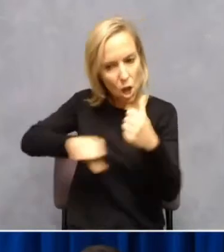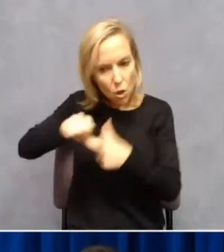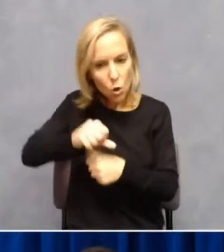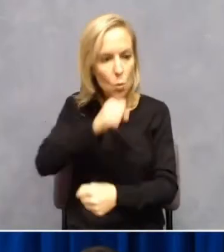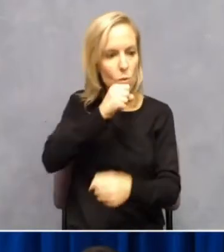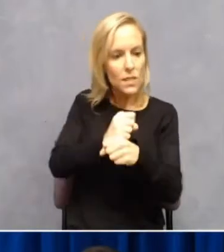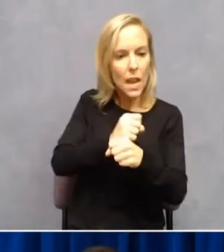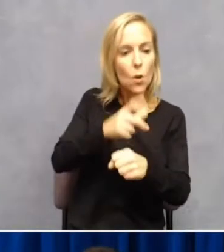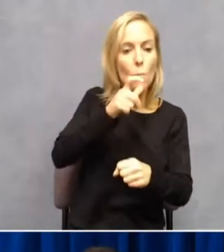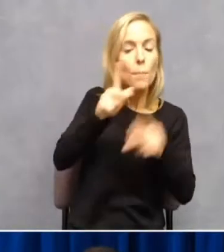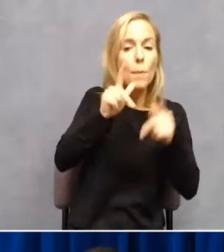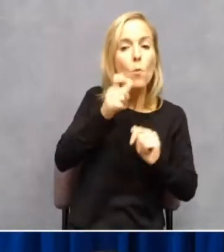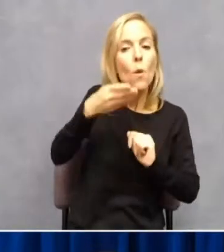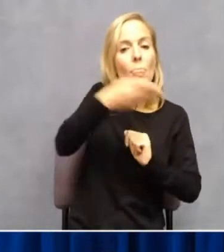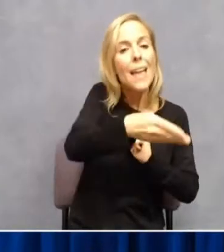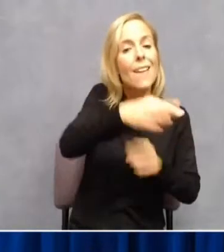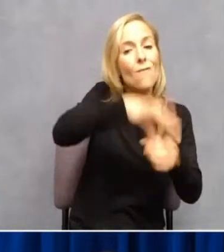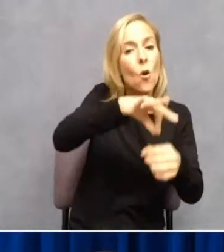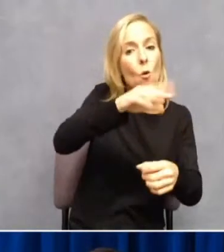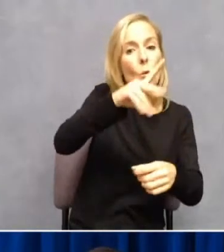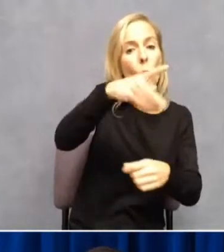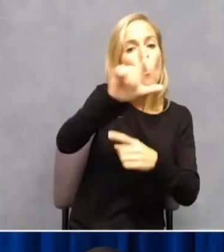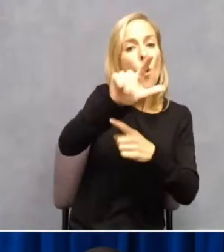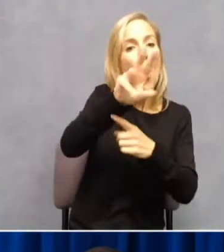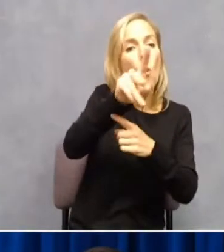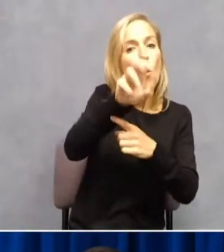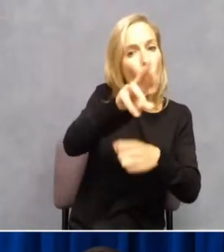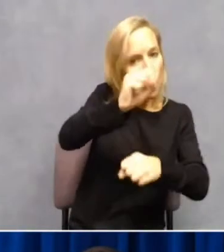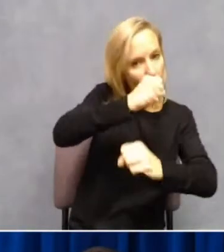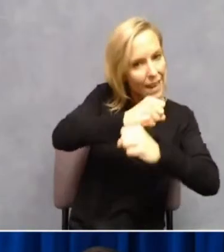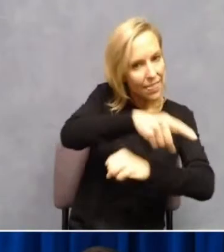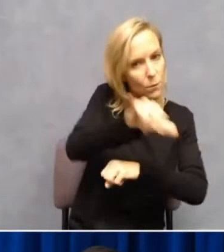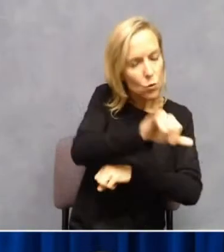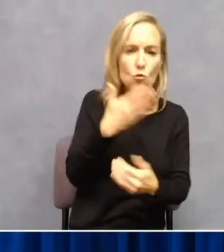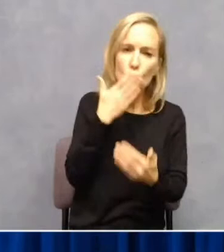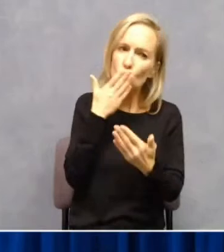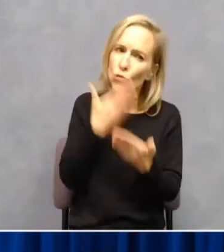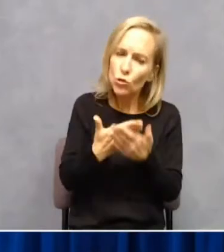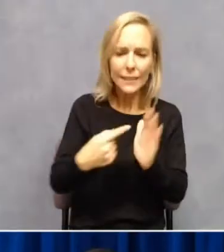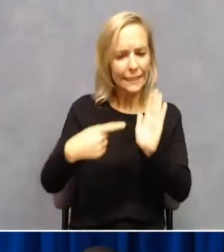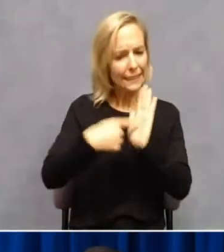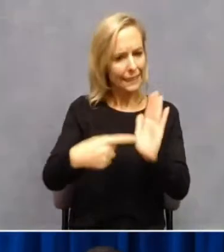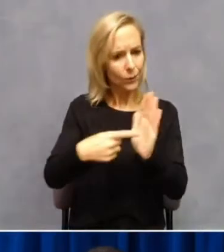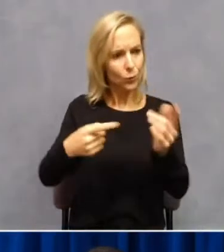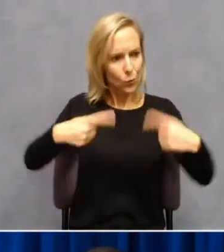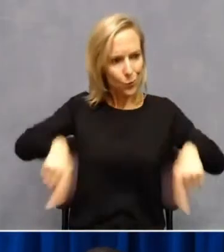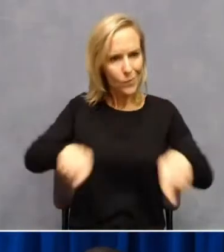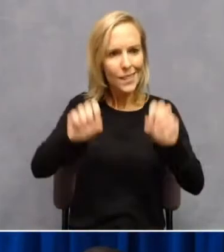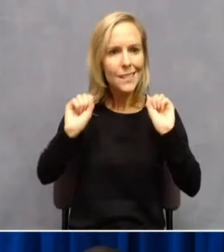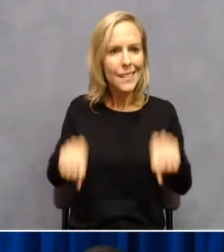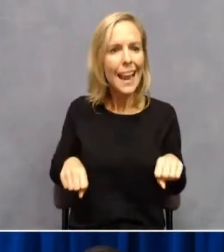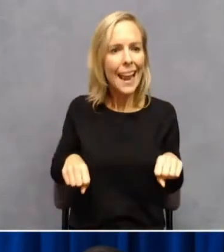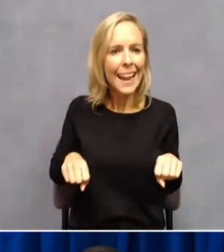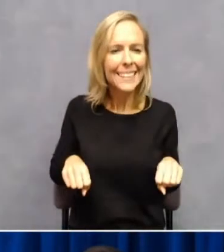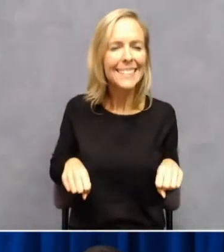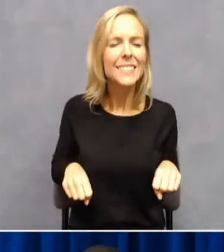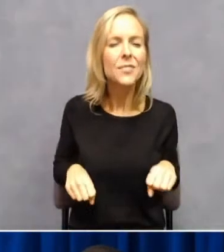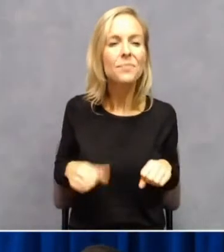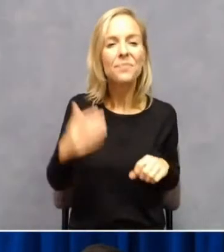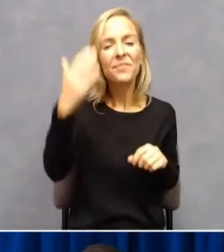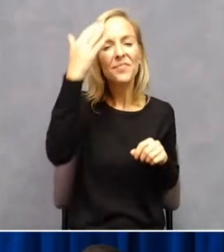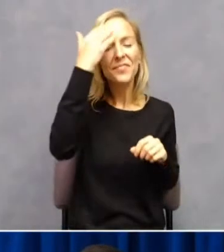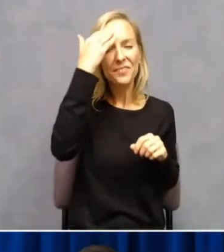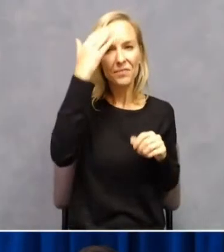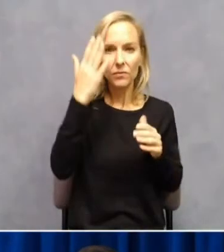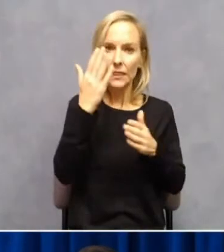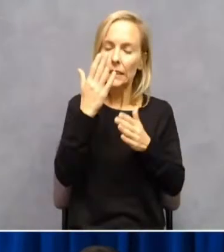workers. It's a really good example of what we can do. Now, I know some other people did travel for fall